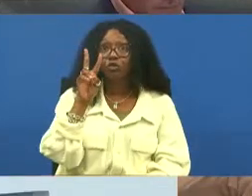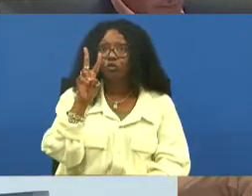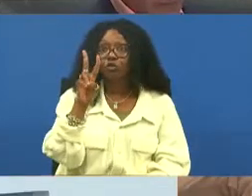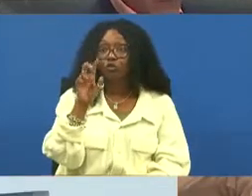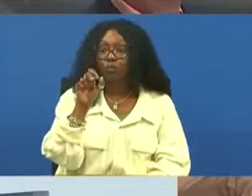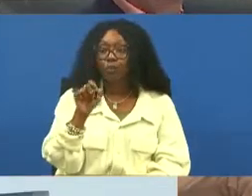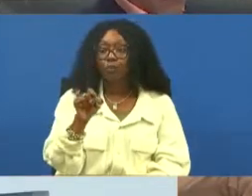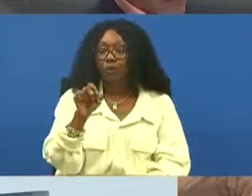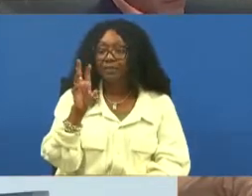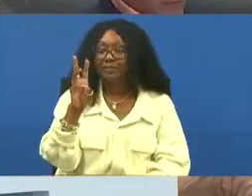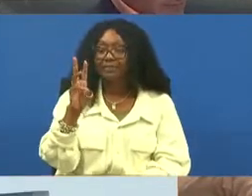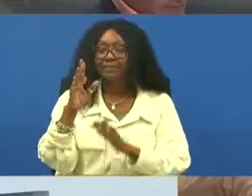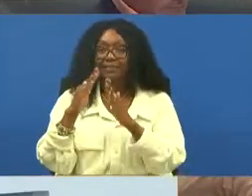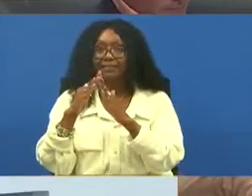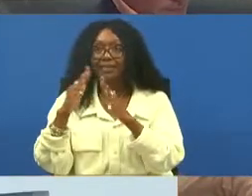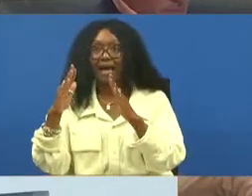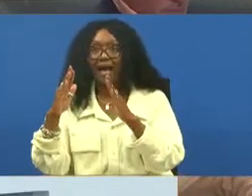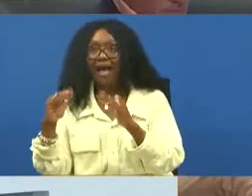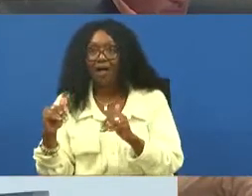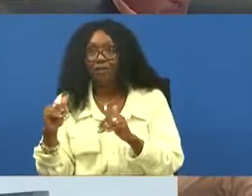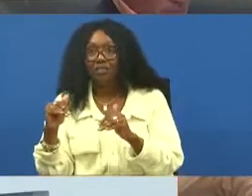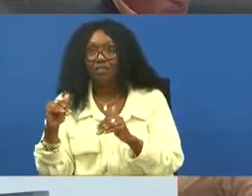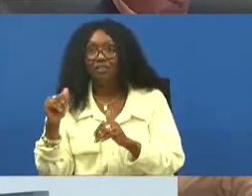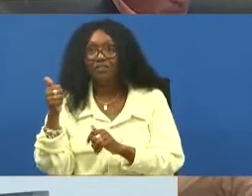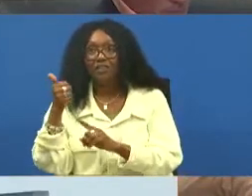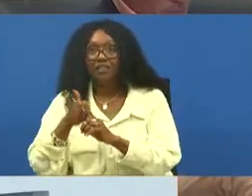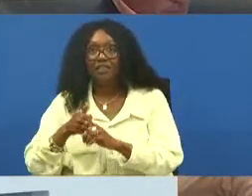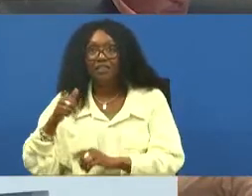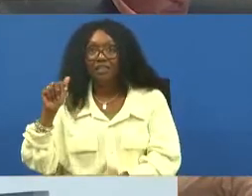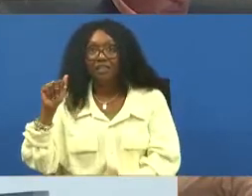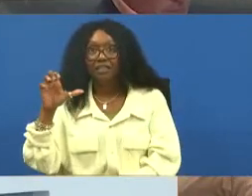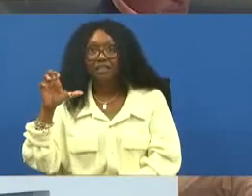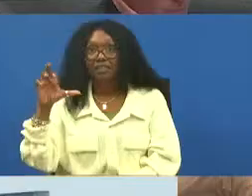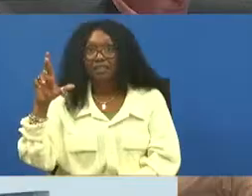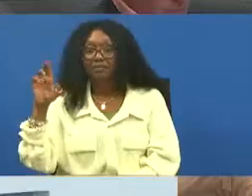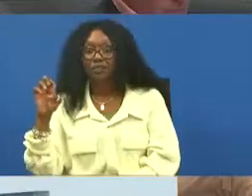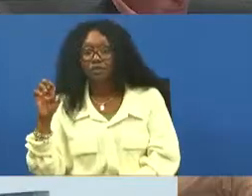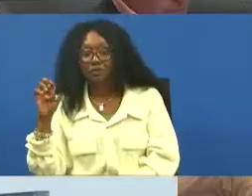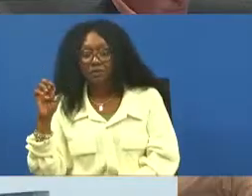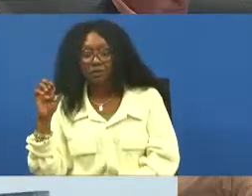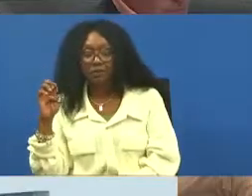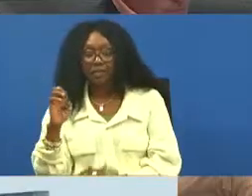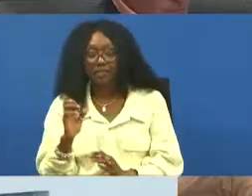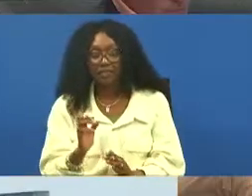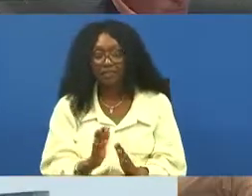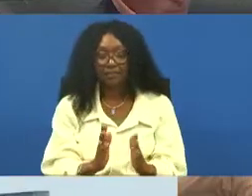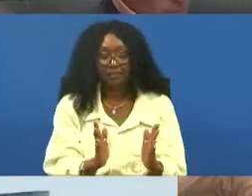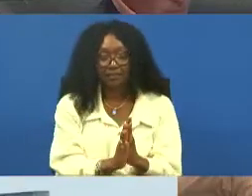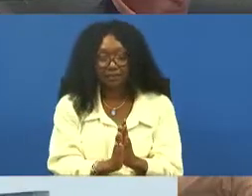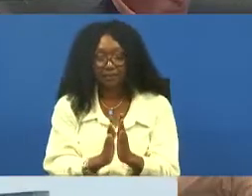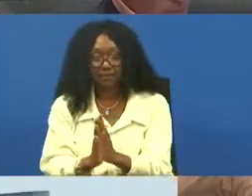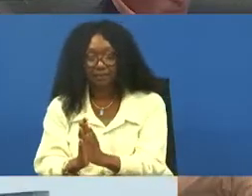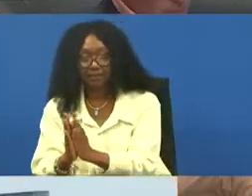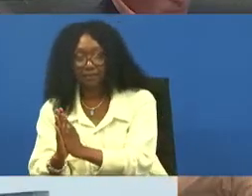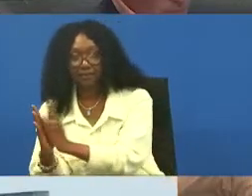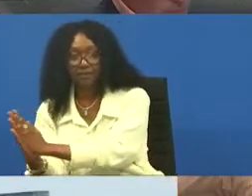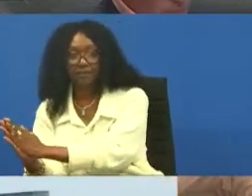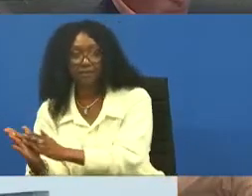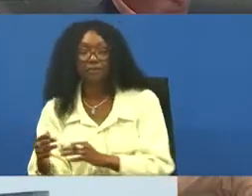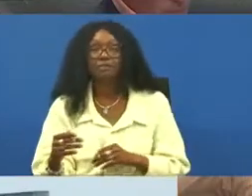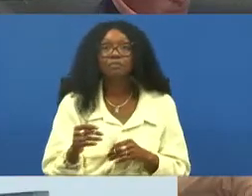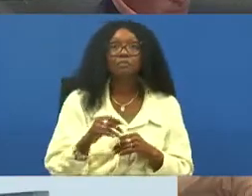acre. So that's, that's a reduction in what's available to us right now. And as far as